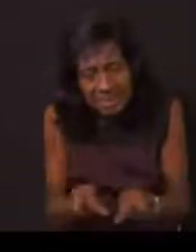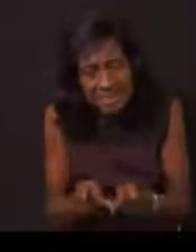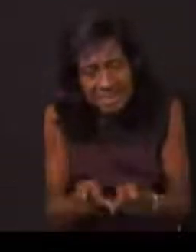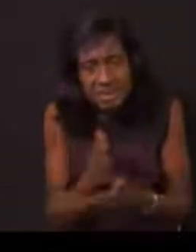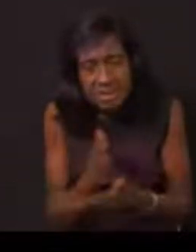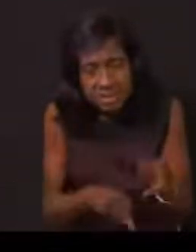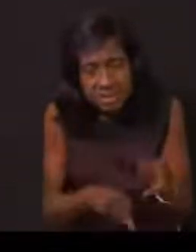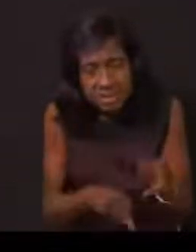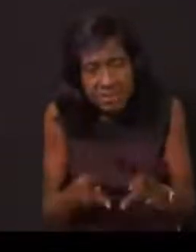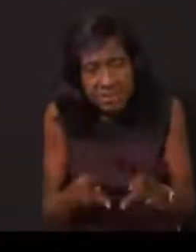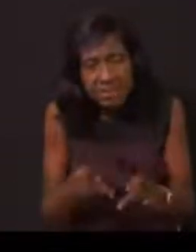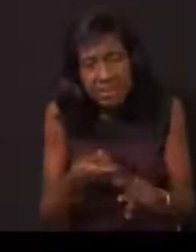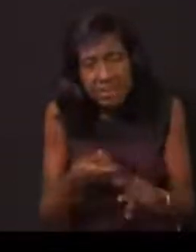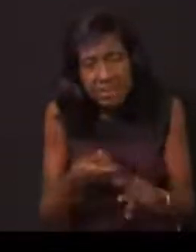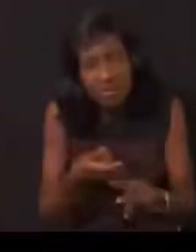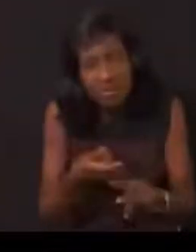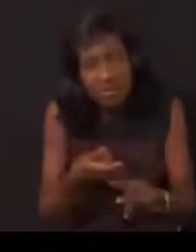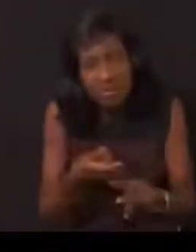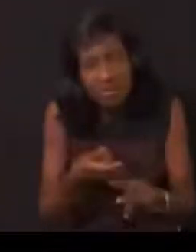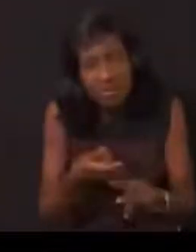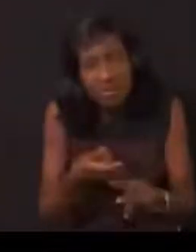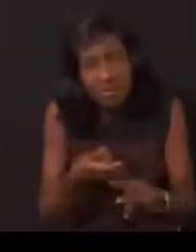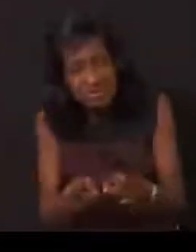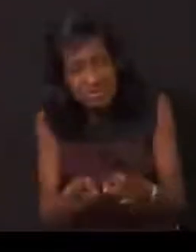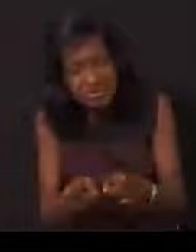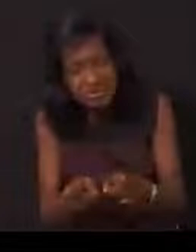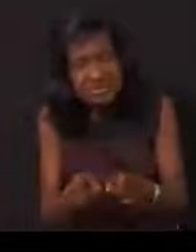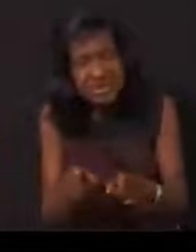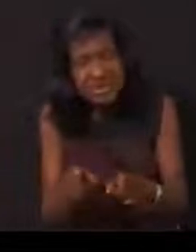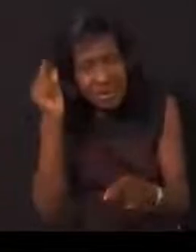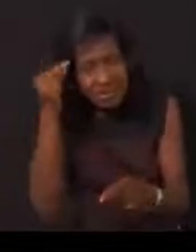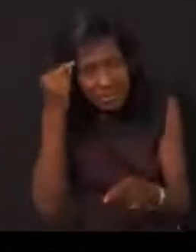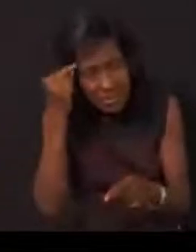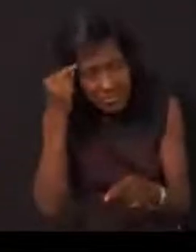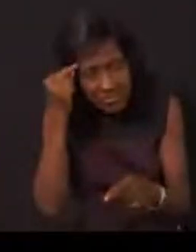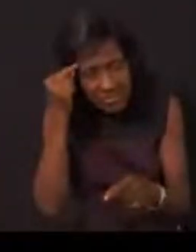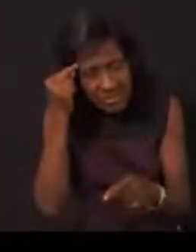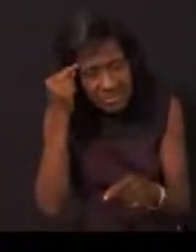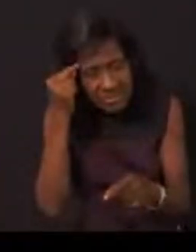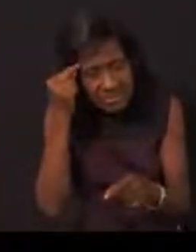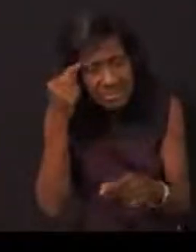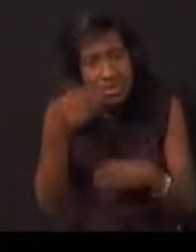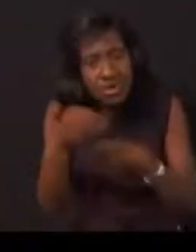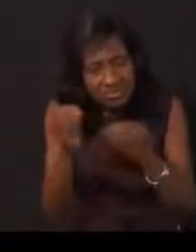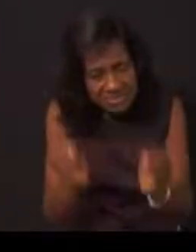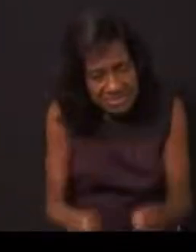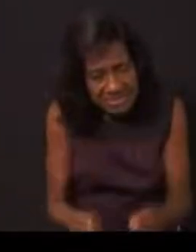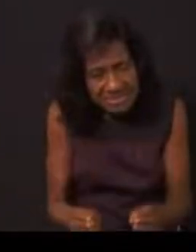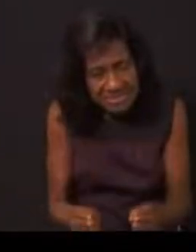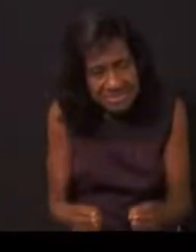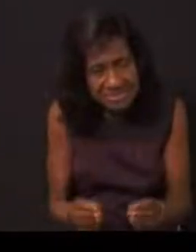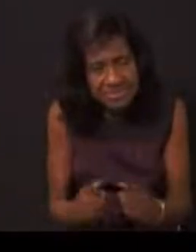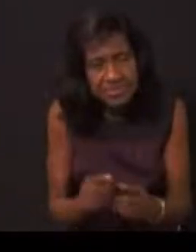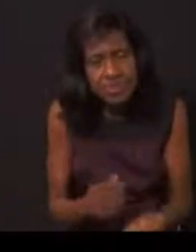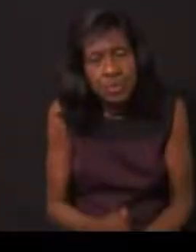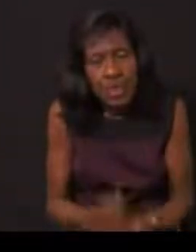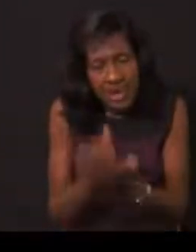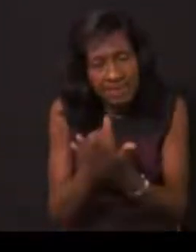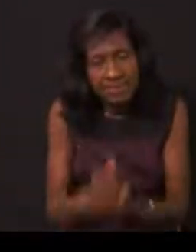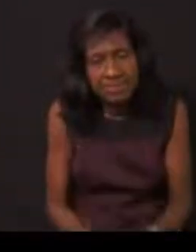government agencies to public health to assist with our response. Okay, great. Thank you, appreciate that, Dr.